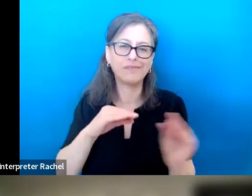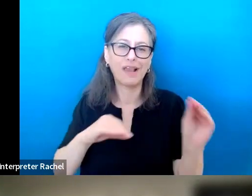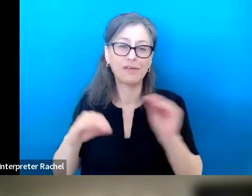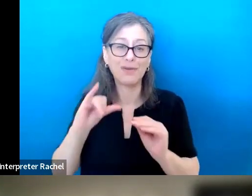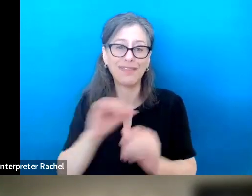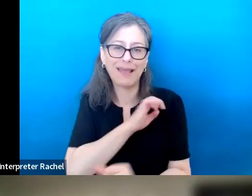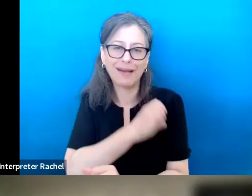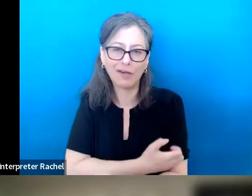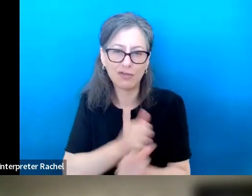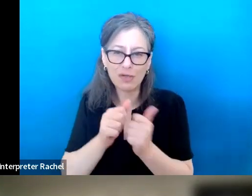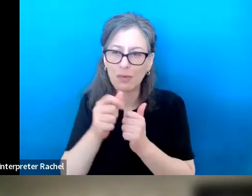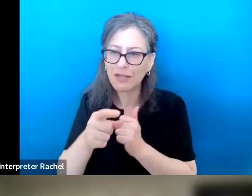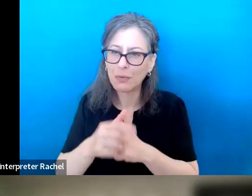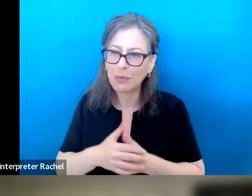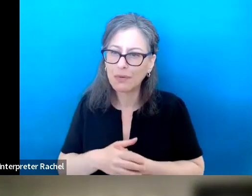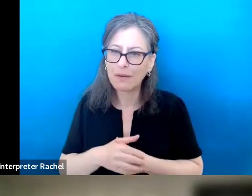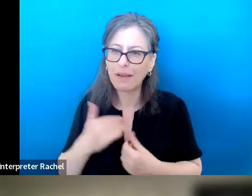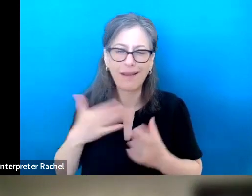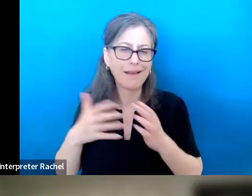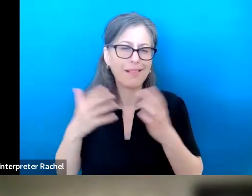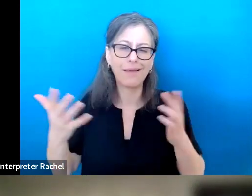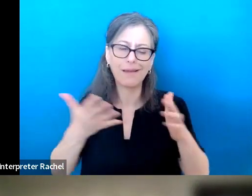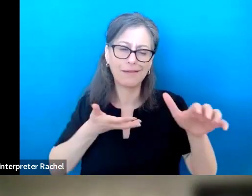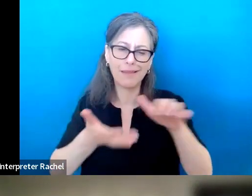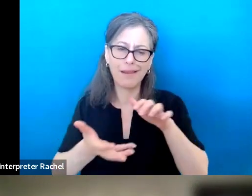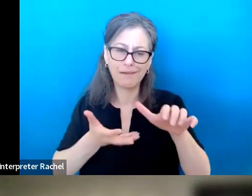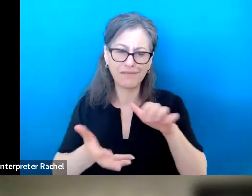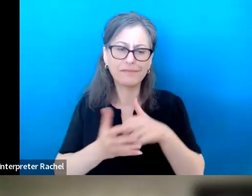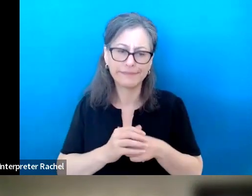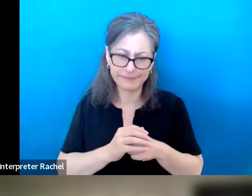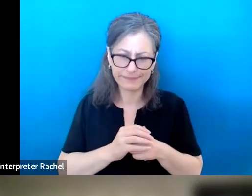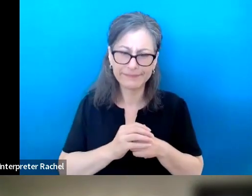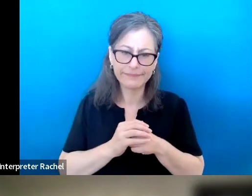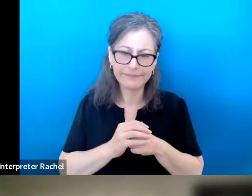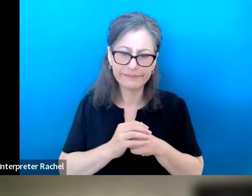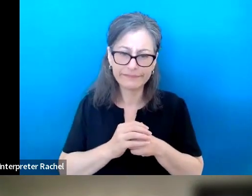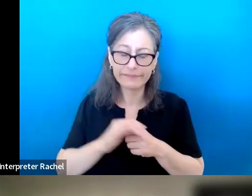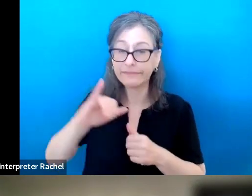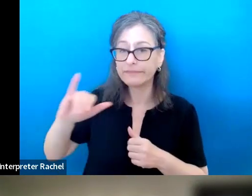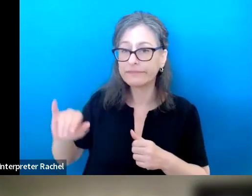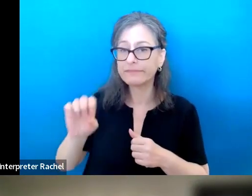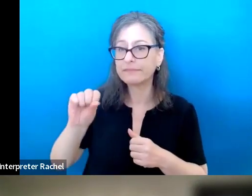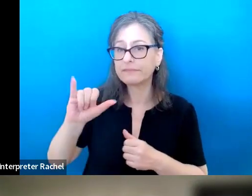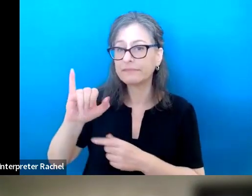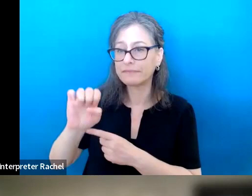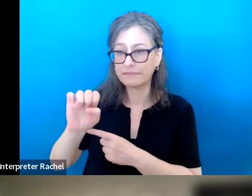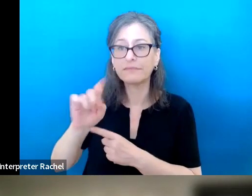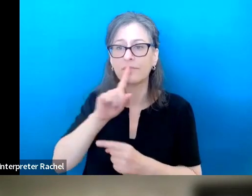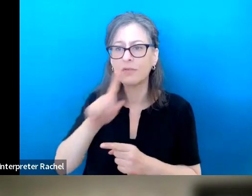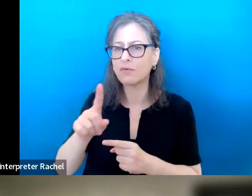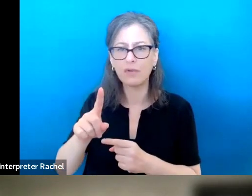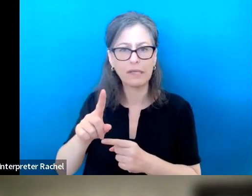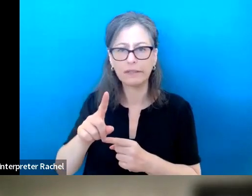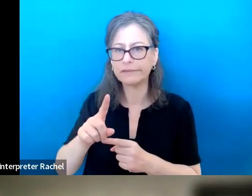you. There was a lot of laughter. I will say that Jessie in particular came out all